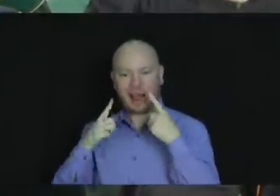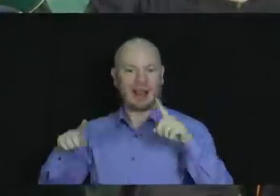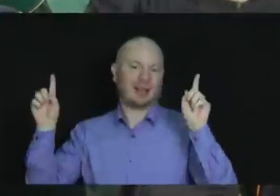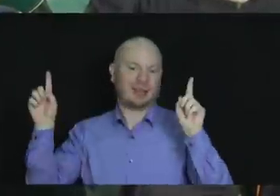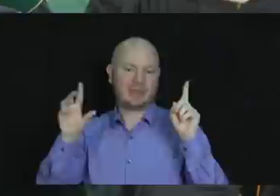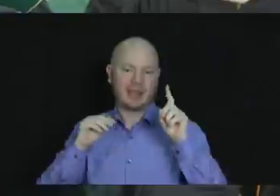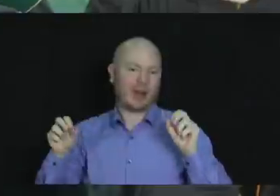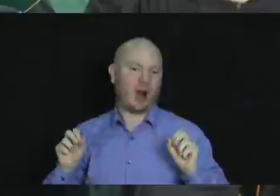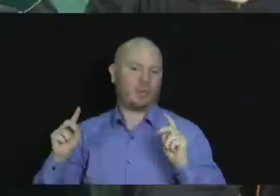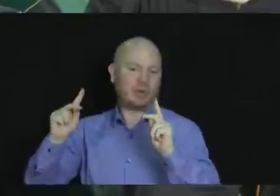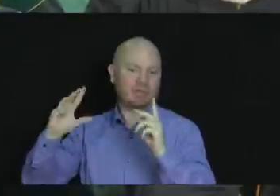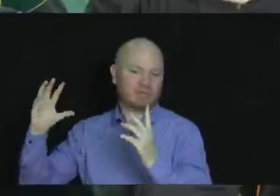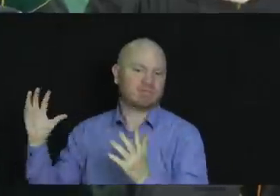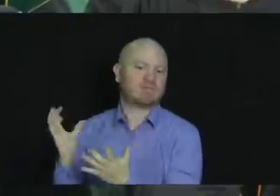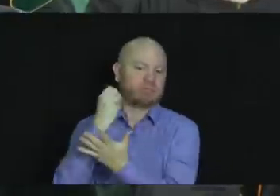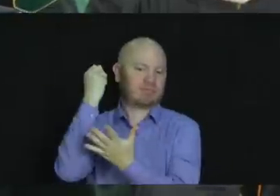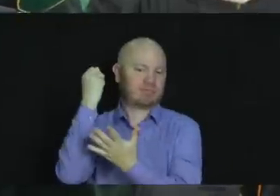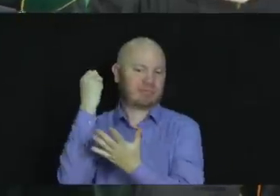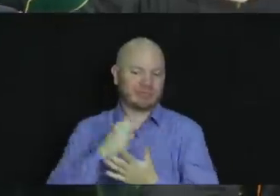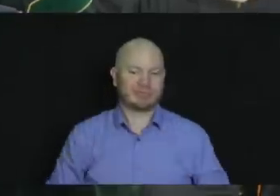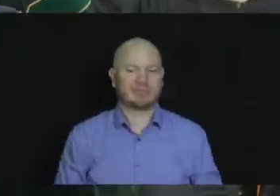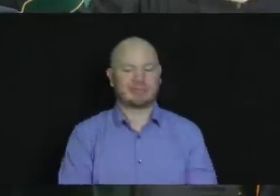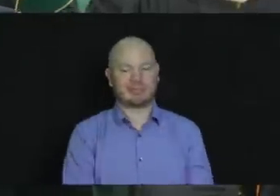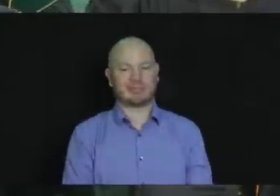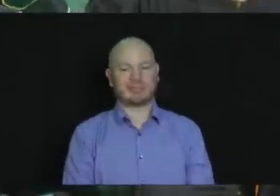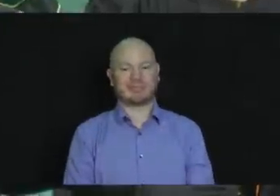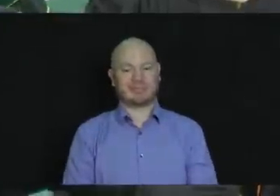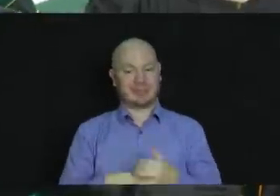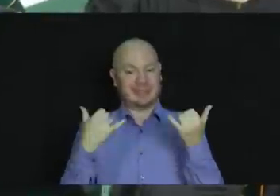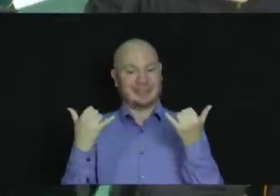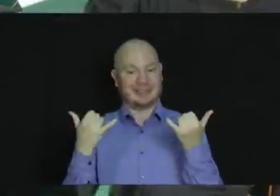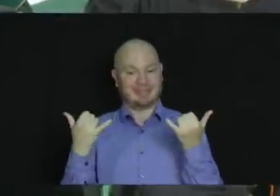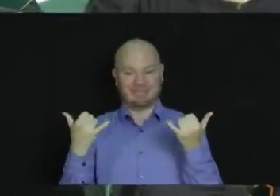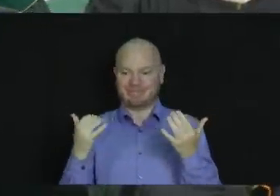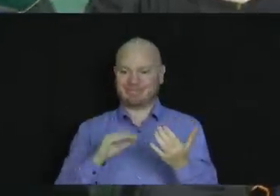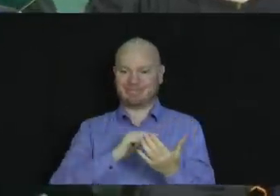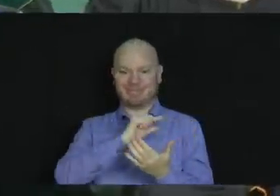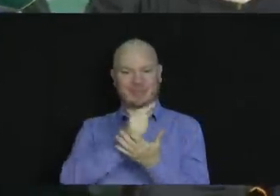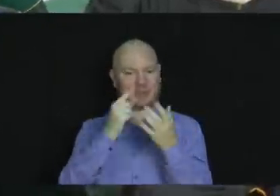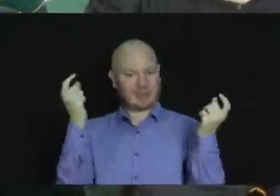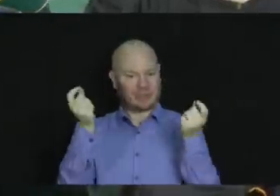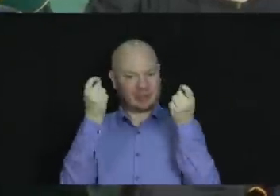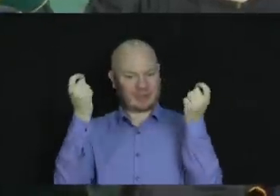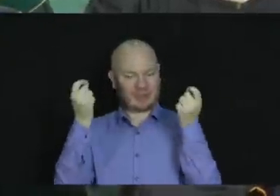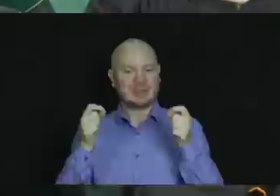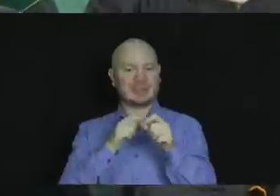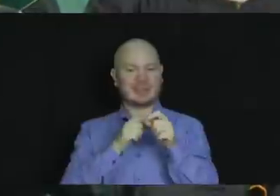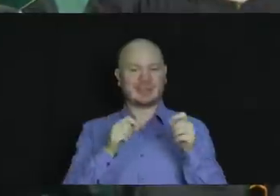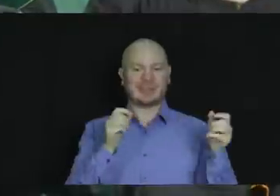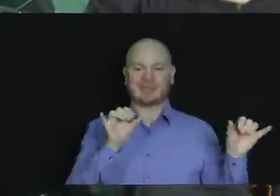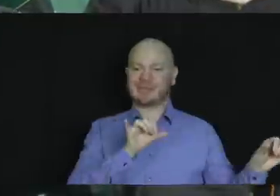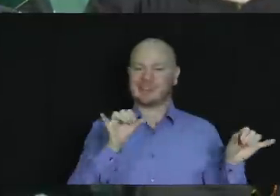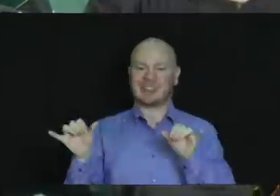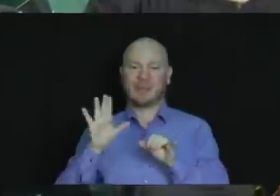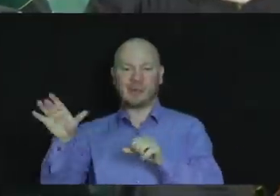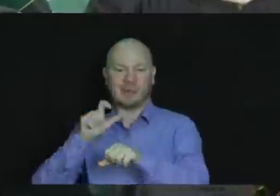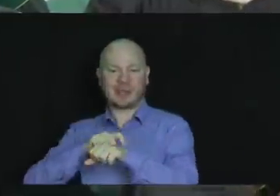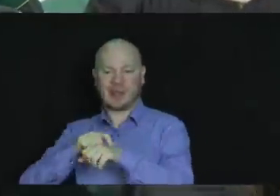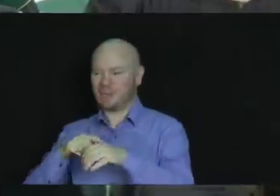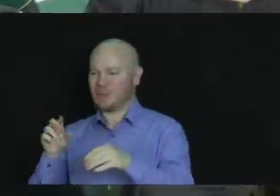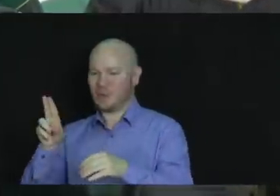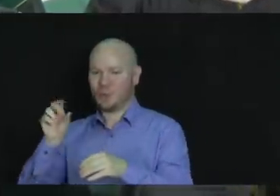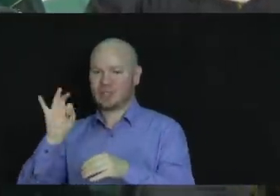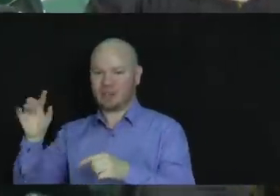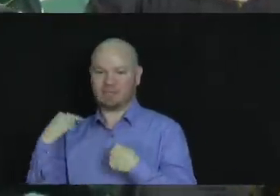opportunity. This commencement, like your journey during your time at USF, is unlike